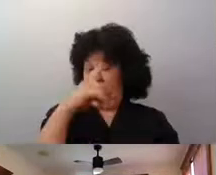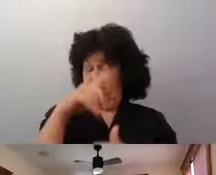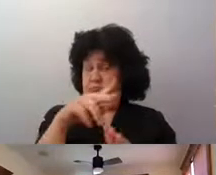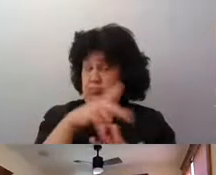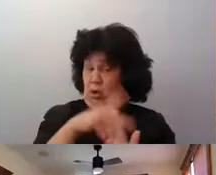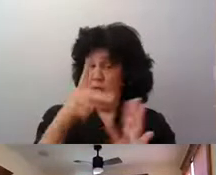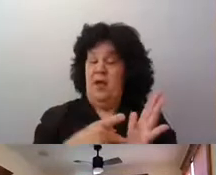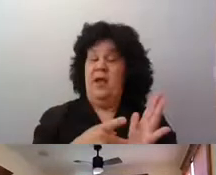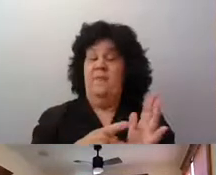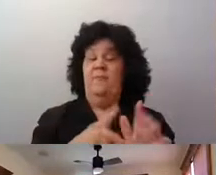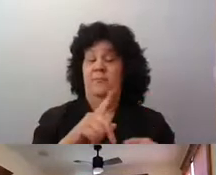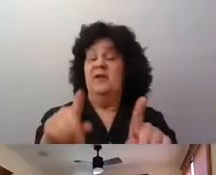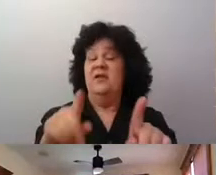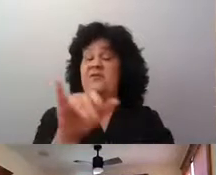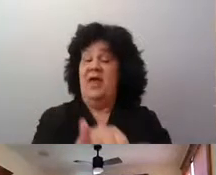dangerous,